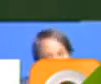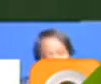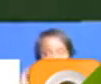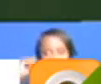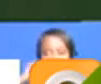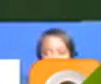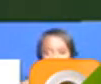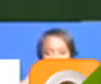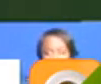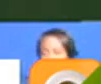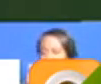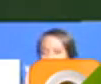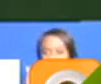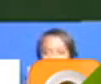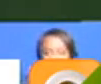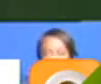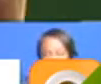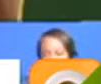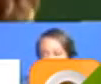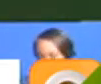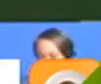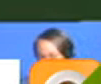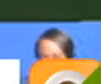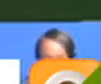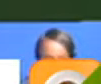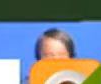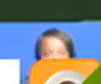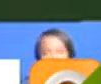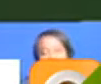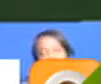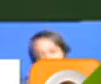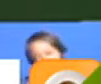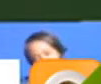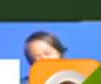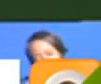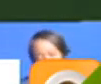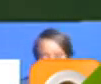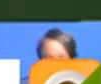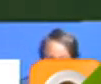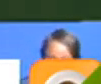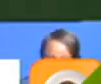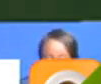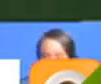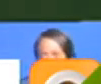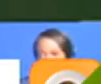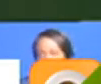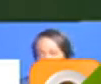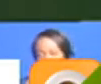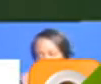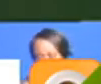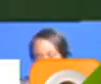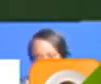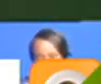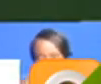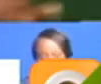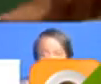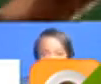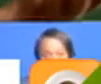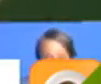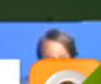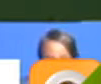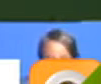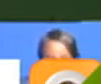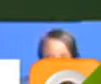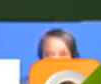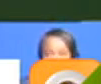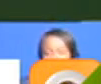internal matters, on what priorities we are going to work on. We have also